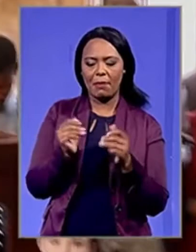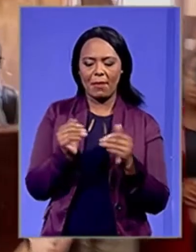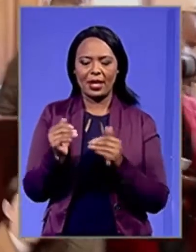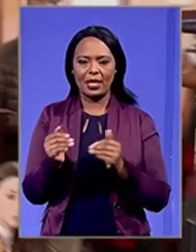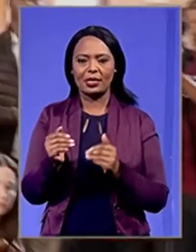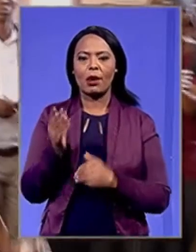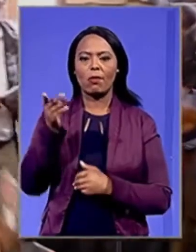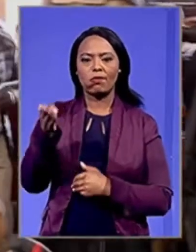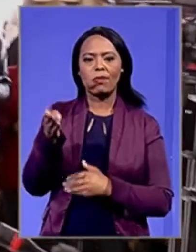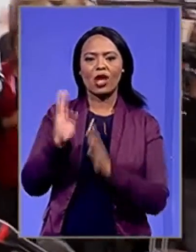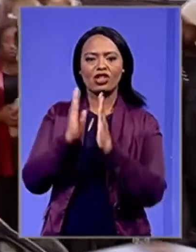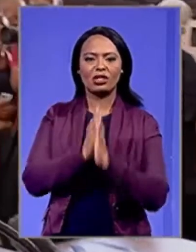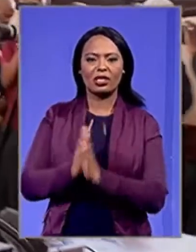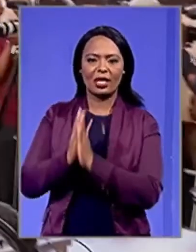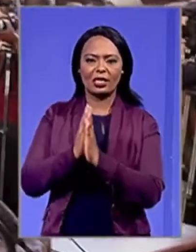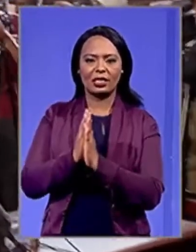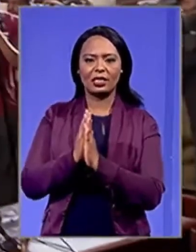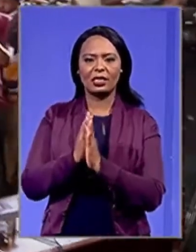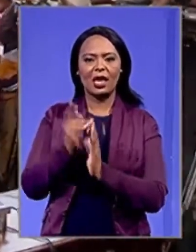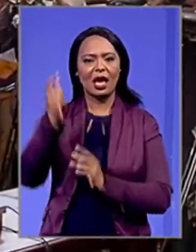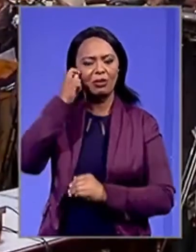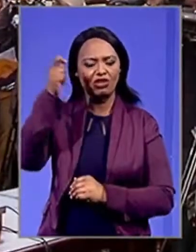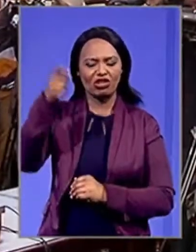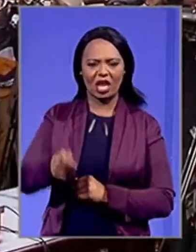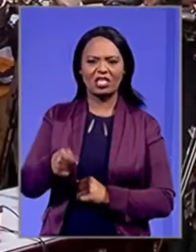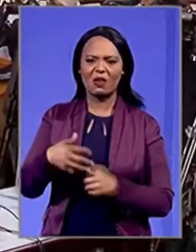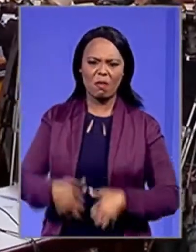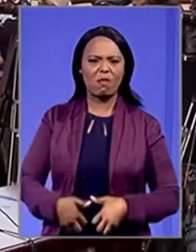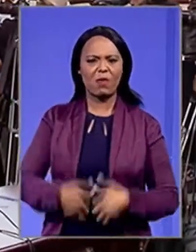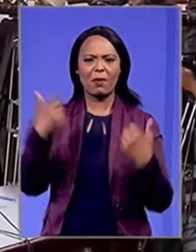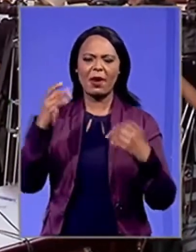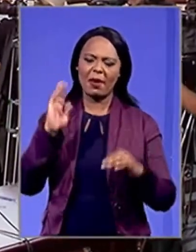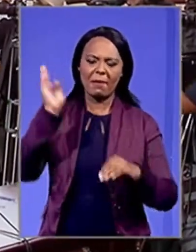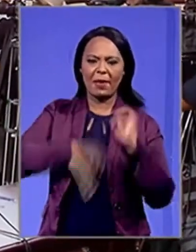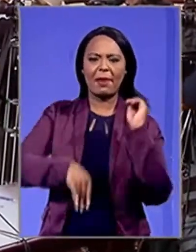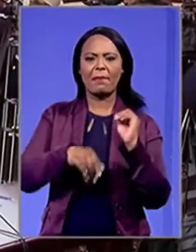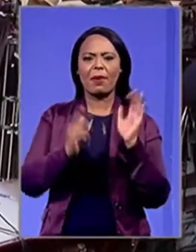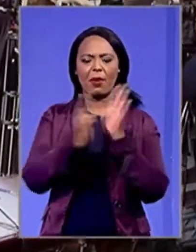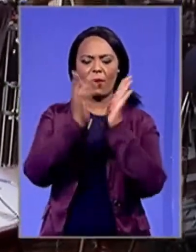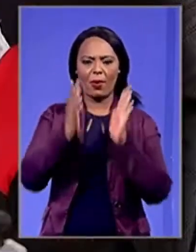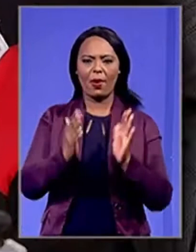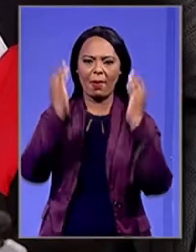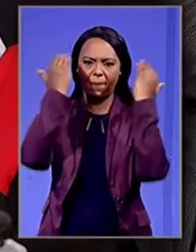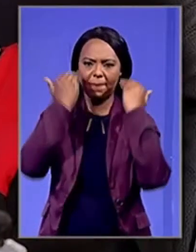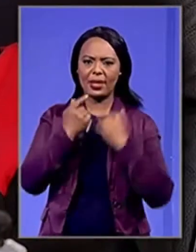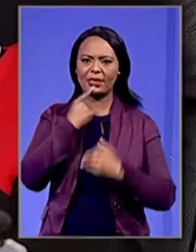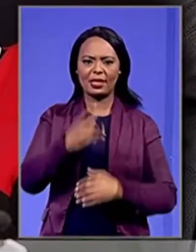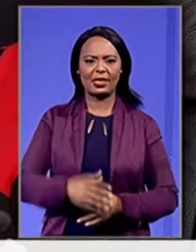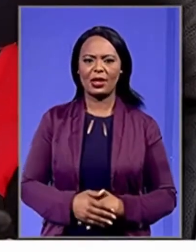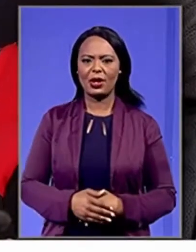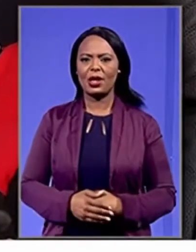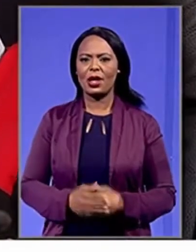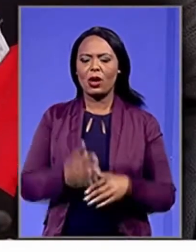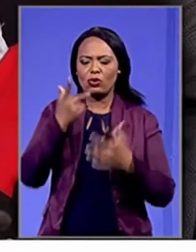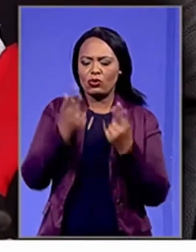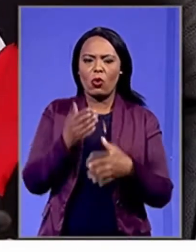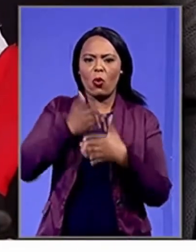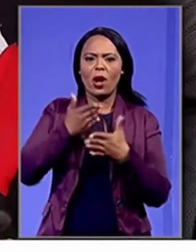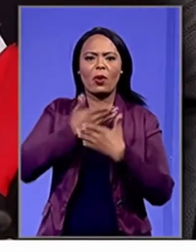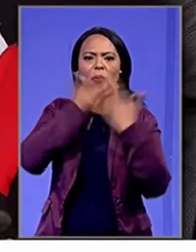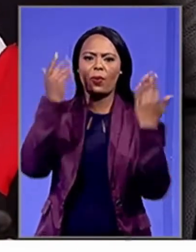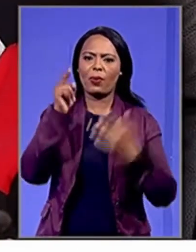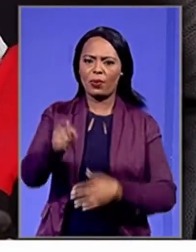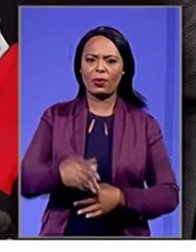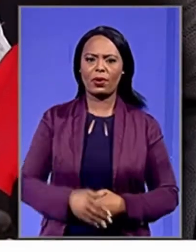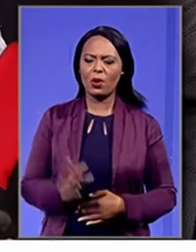teng. Seno se galefisitse magistrata a latofasa botshotshisi ka go se dire tiro ya bone. But you haven't done your work yourself.